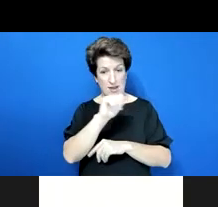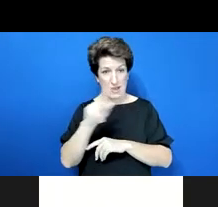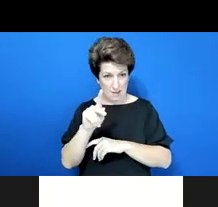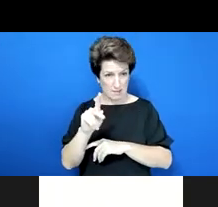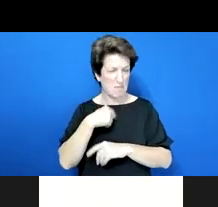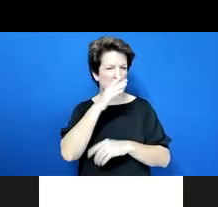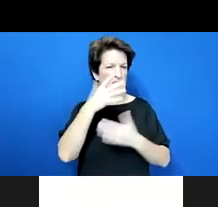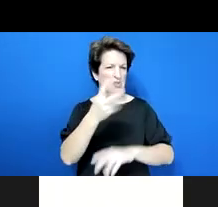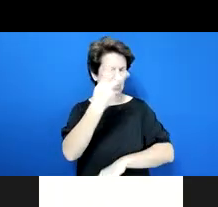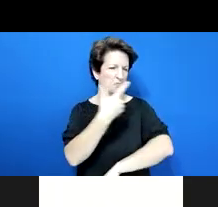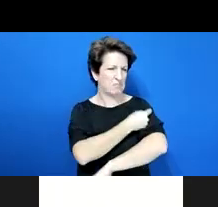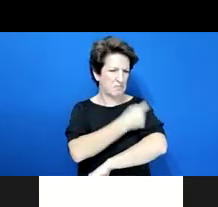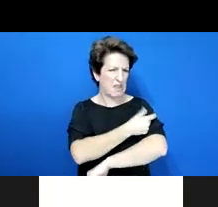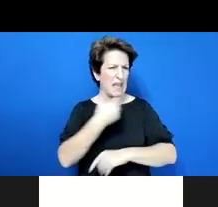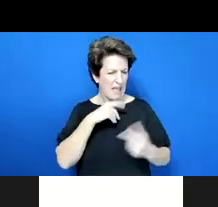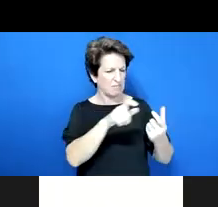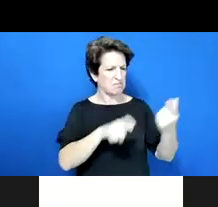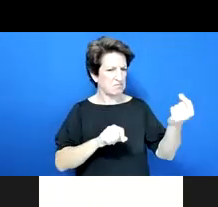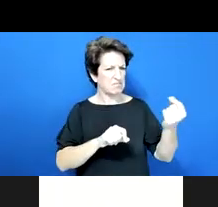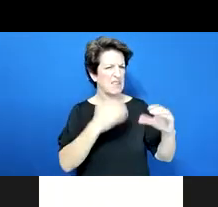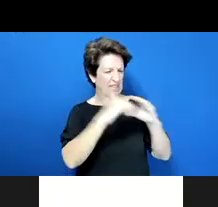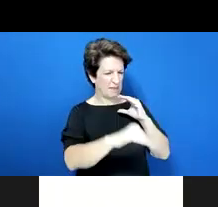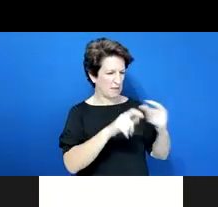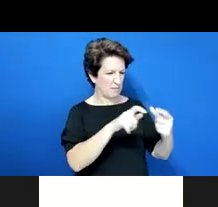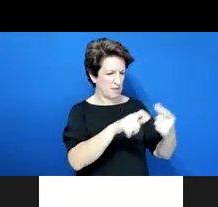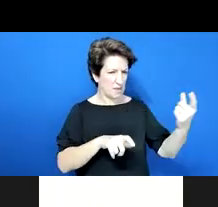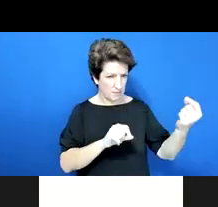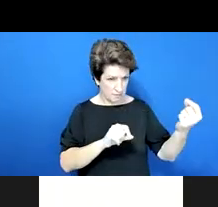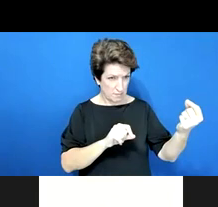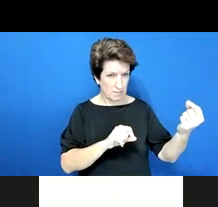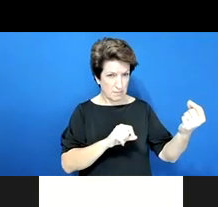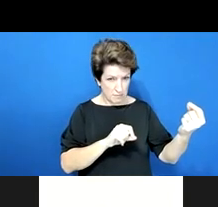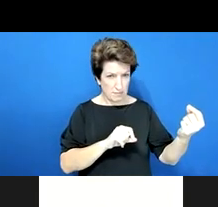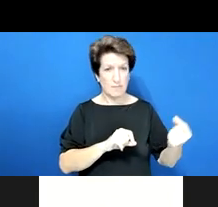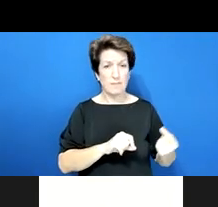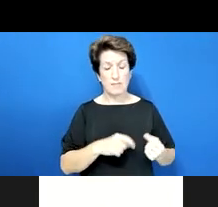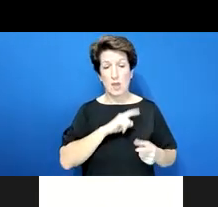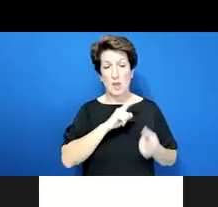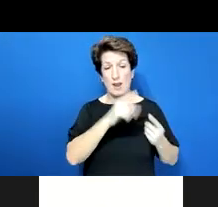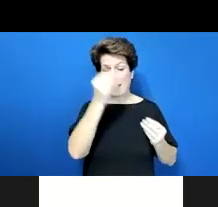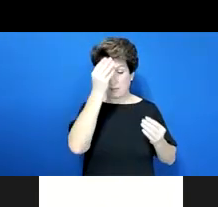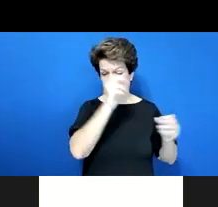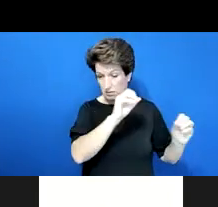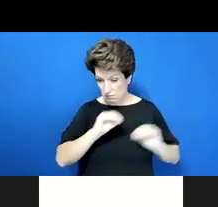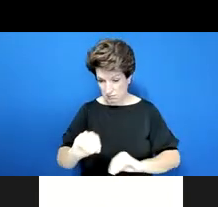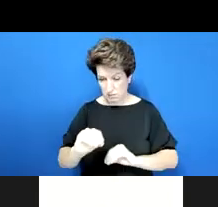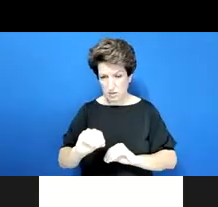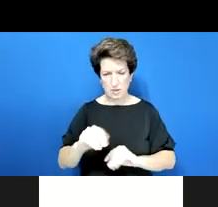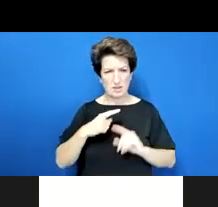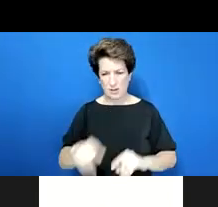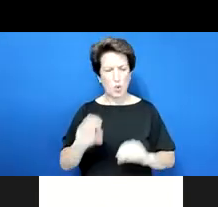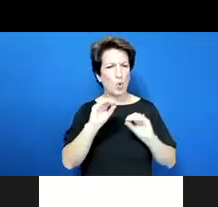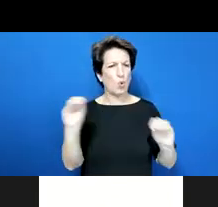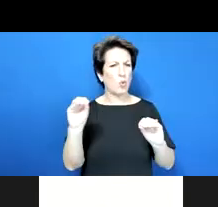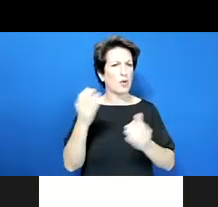got both of her vaccinations, and she has the receipt through her email. However, when she tried to put her information in the app, it said that it didn't have her history. And this is the same for